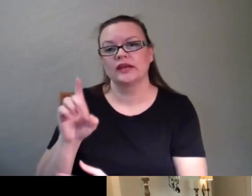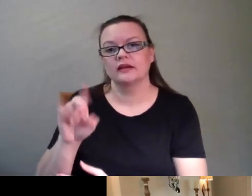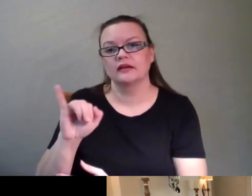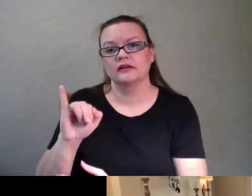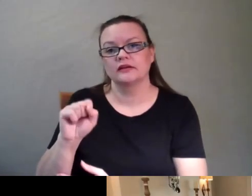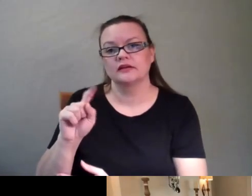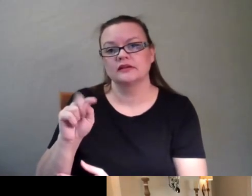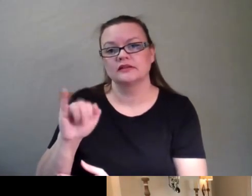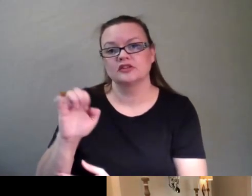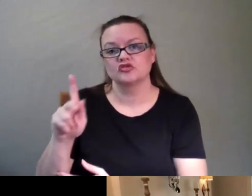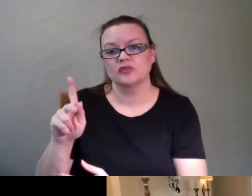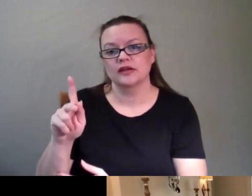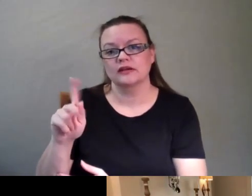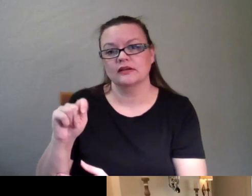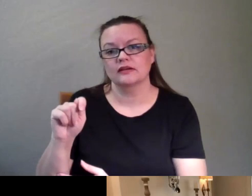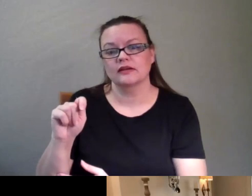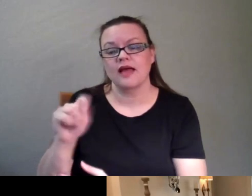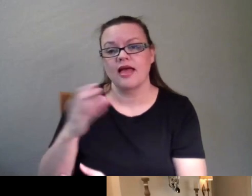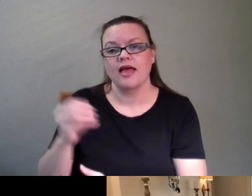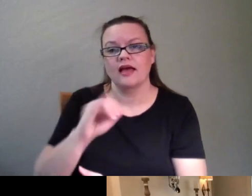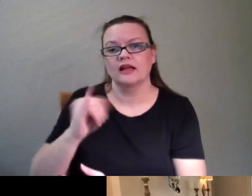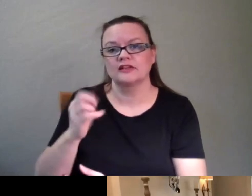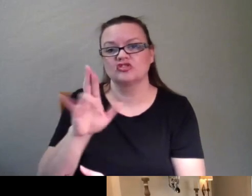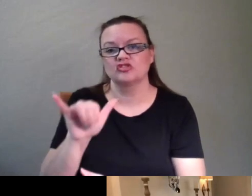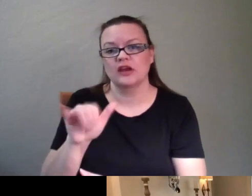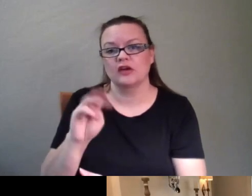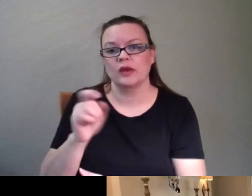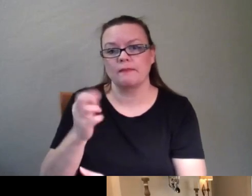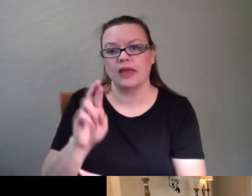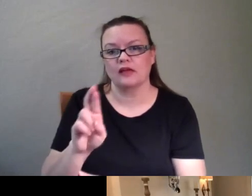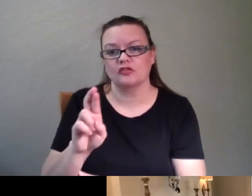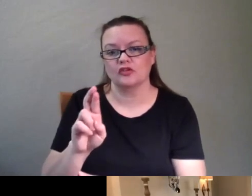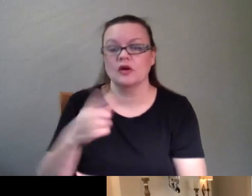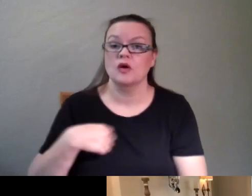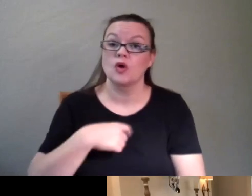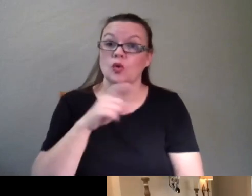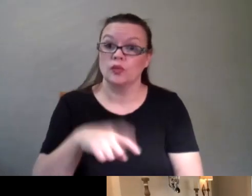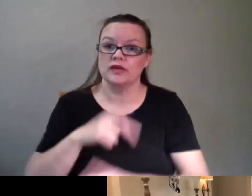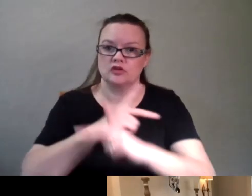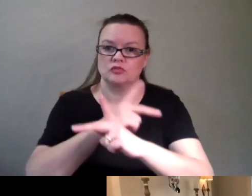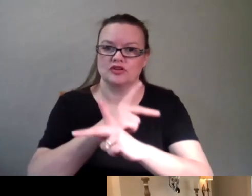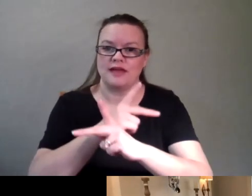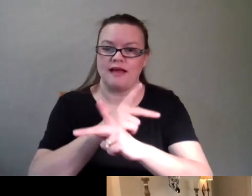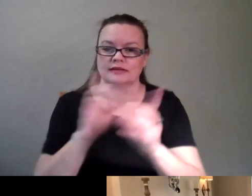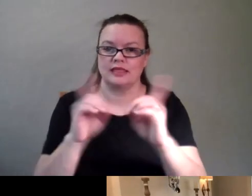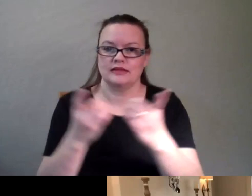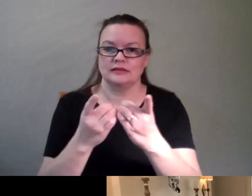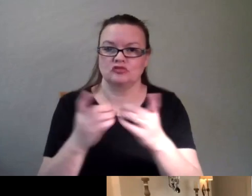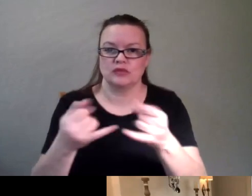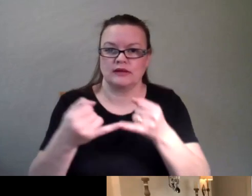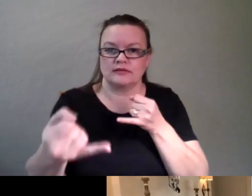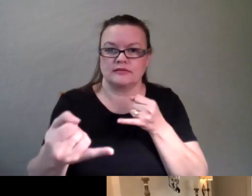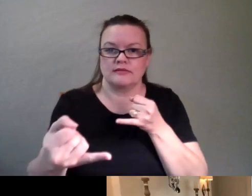incentives now on both sides of the aisles is to protect incumbents, to have non-competitive districts, districts that